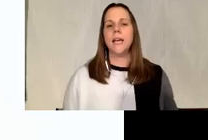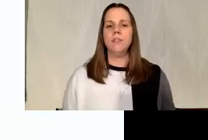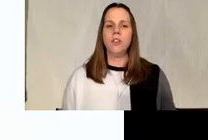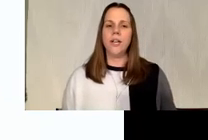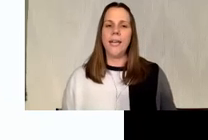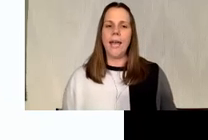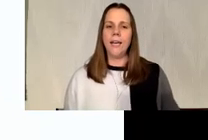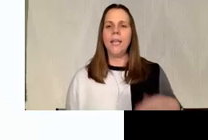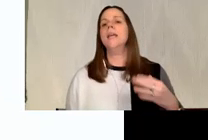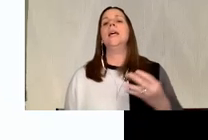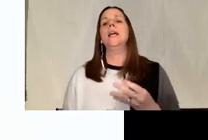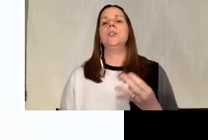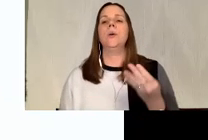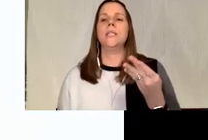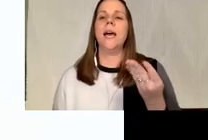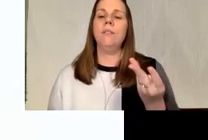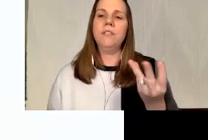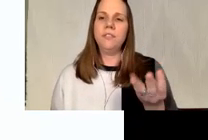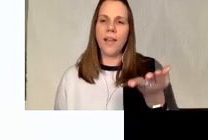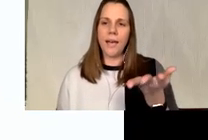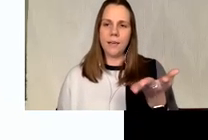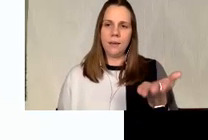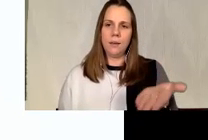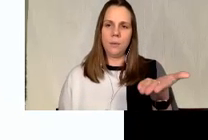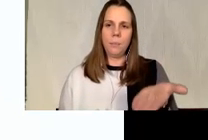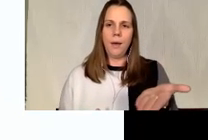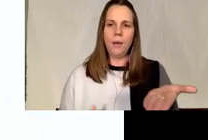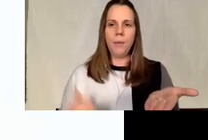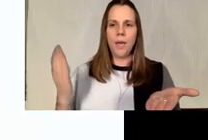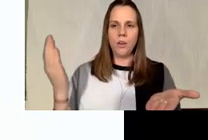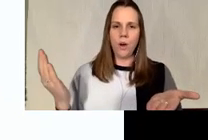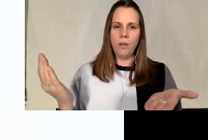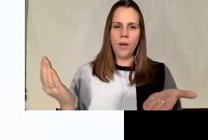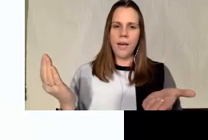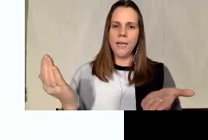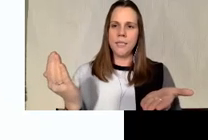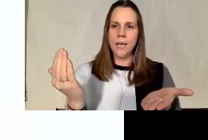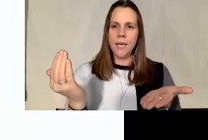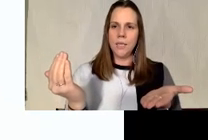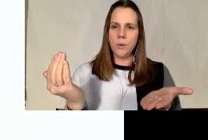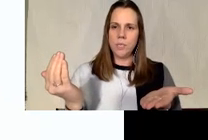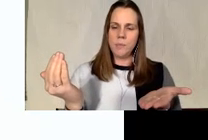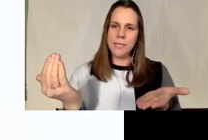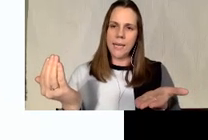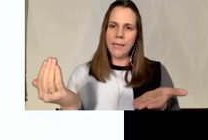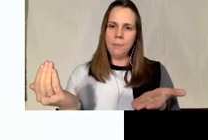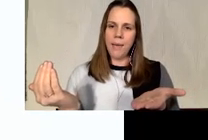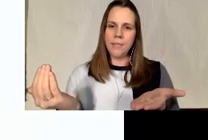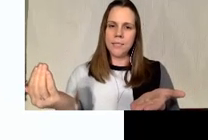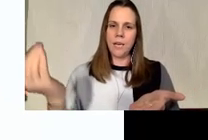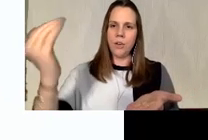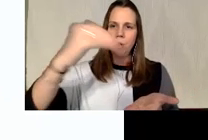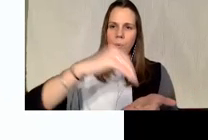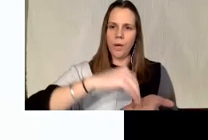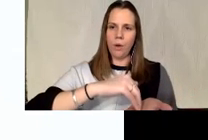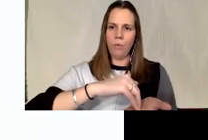The sign for again is you're going to have a flat palm and your other hand is going to be slightly